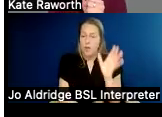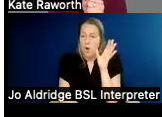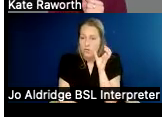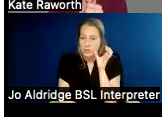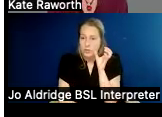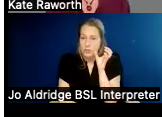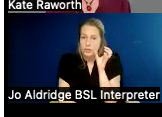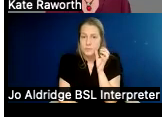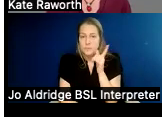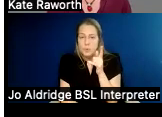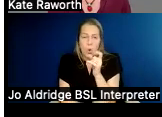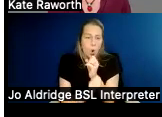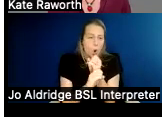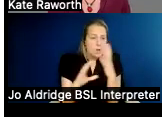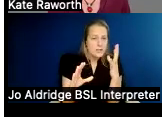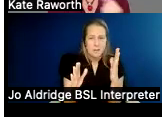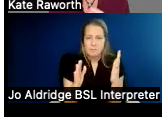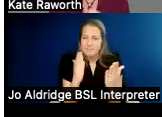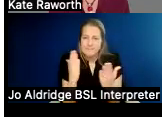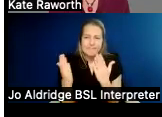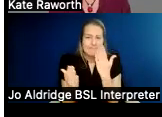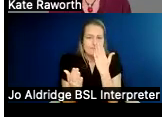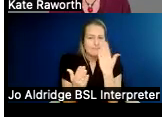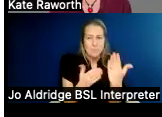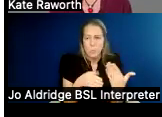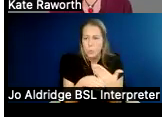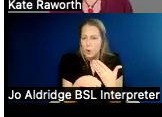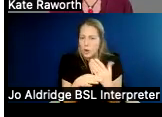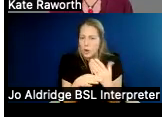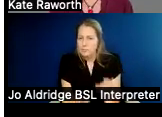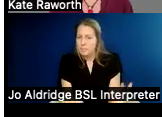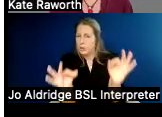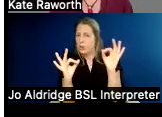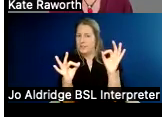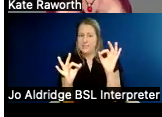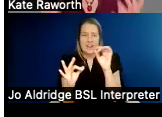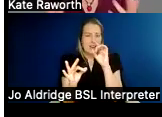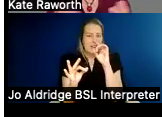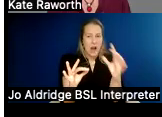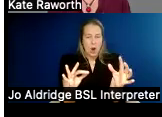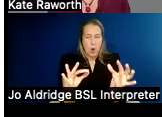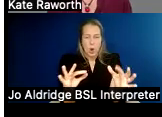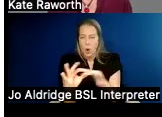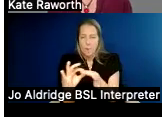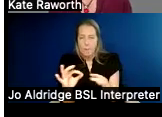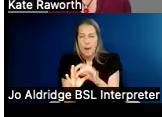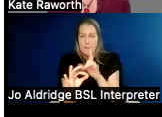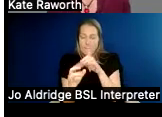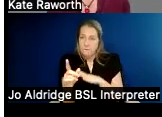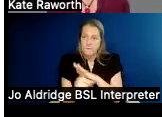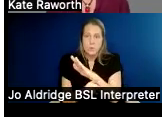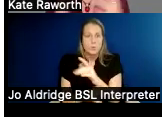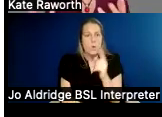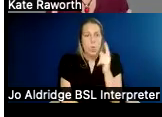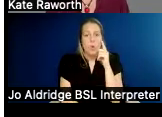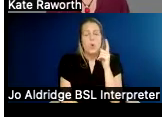combine them. But I knew that going forward, it was going to be really important to combine them. This Donut 1.0